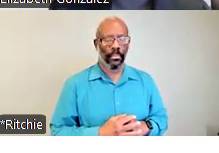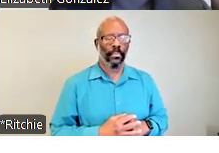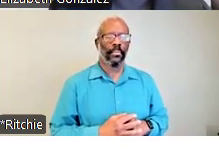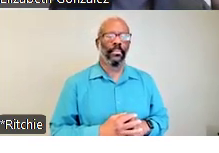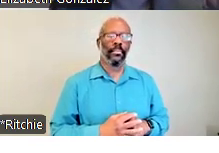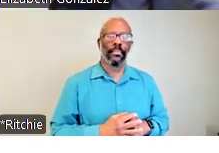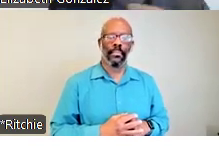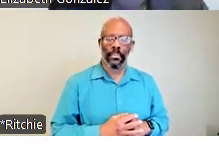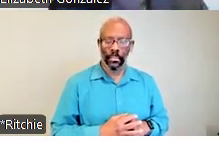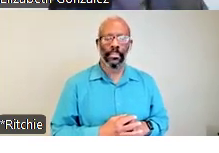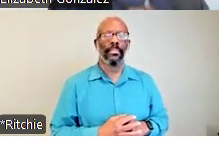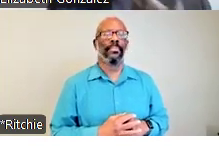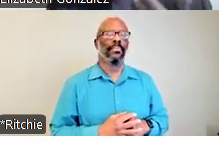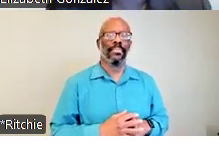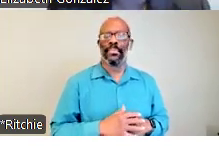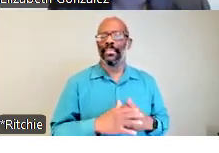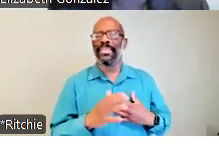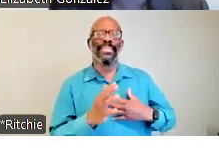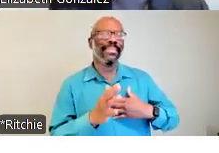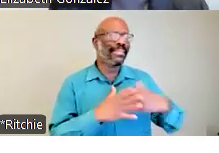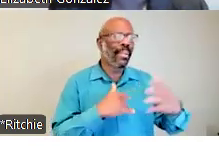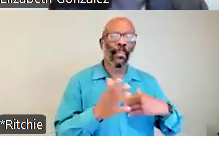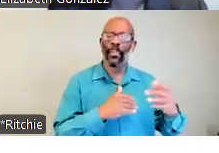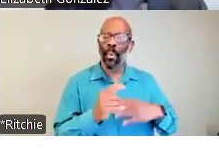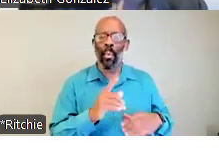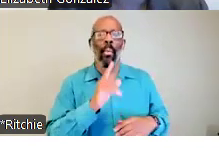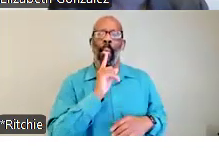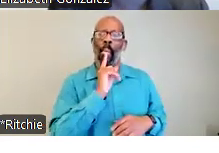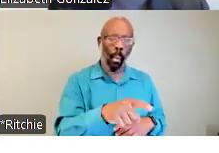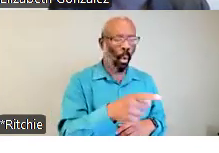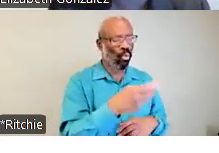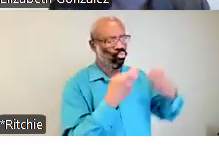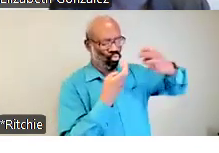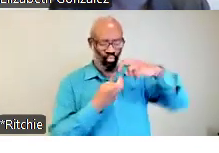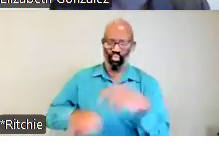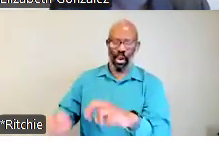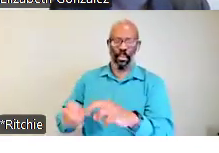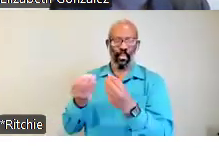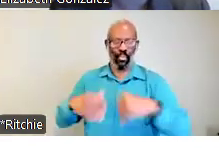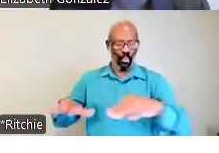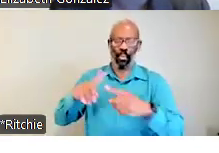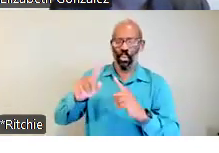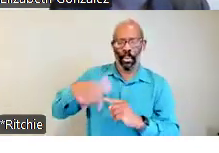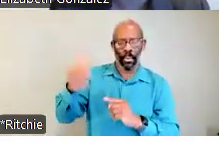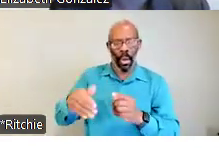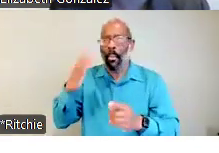order or because you gave it to a family member as a gift.